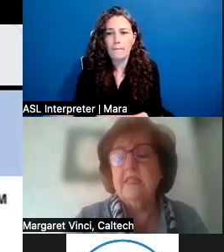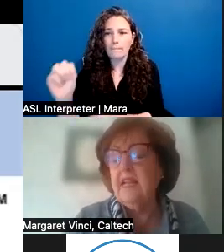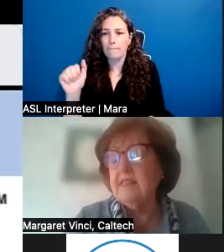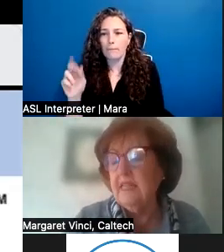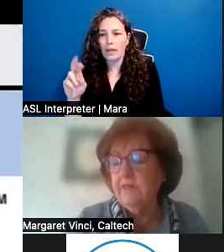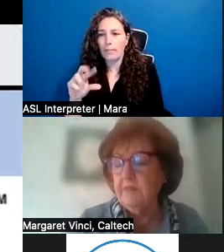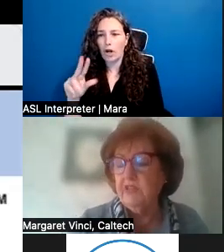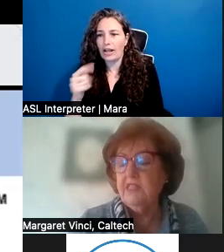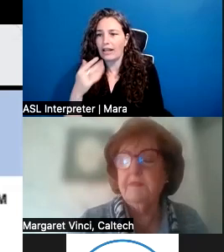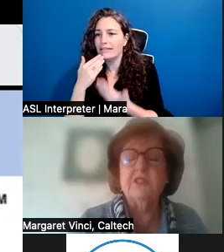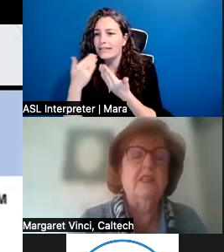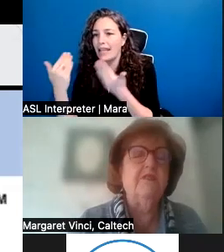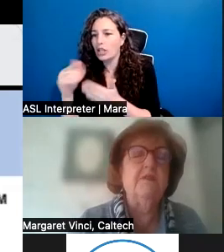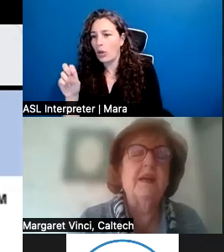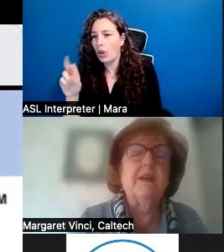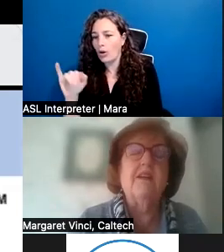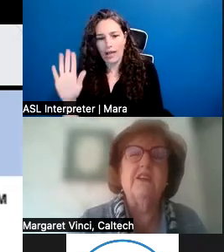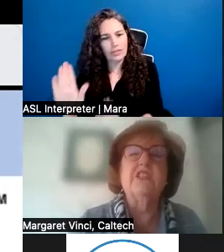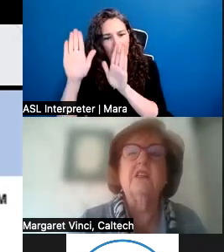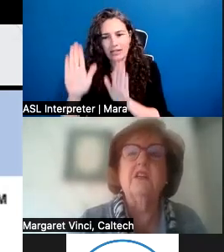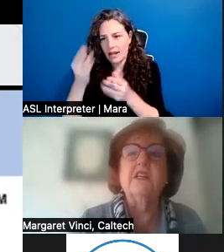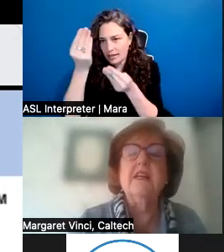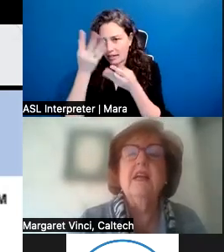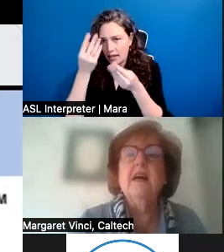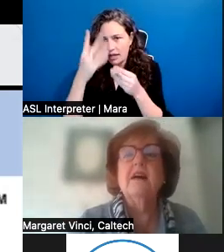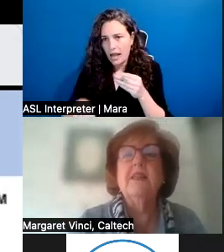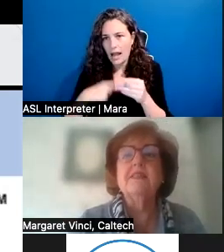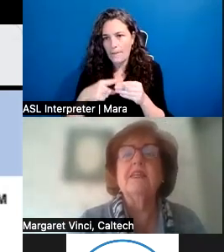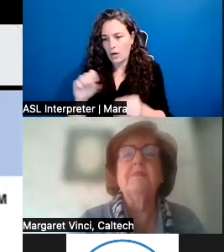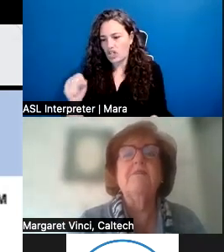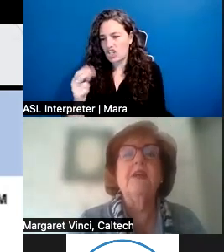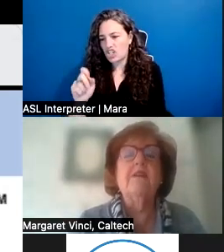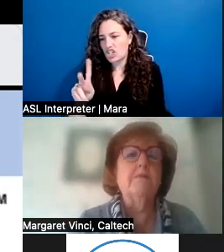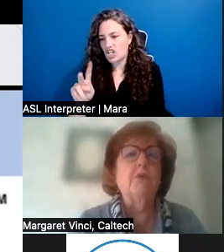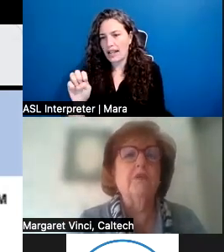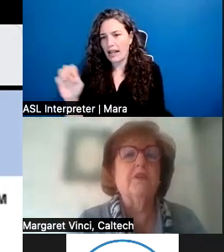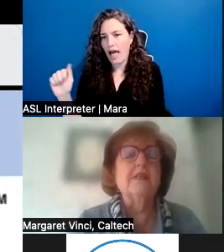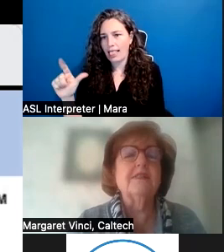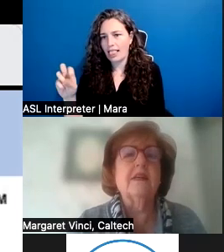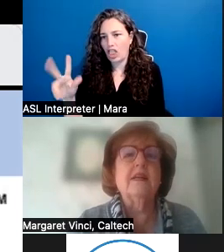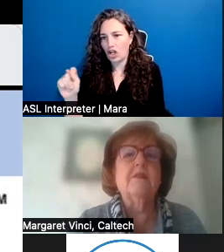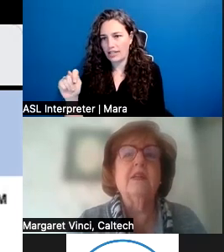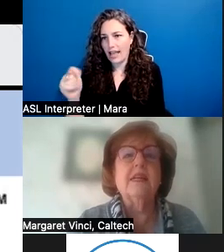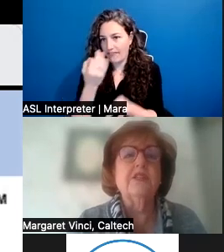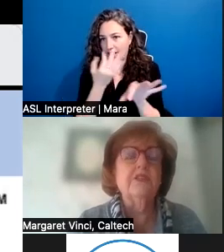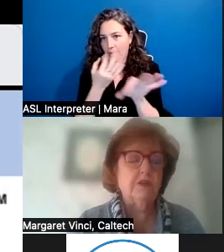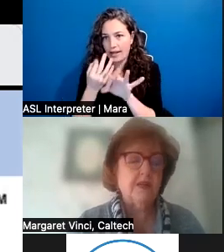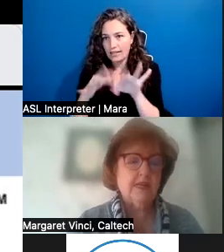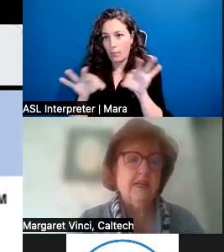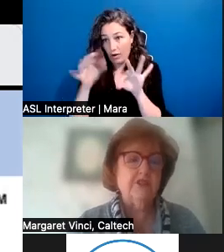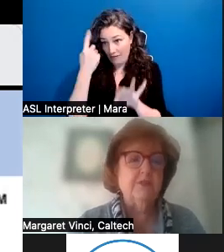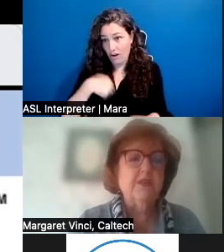was fantastic information, especially the feedback regarding Shake Alert. That is going to be very important for us. I would like